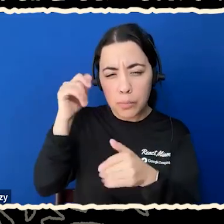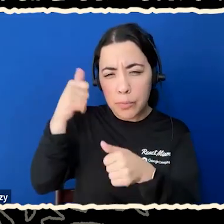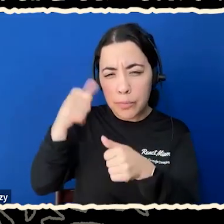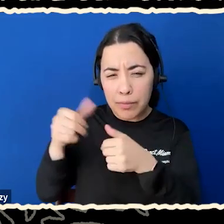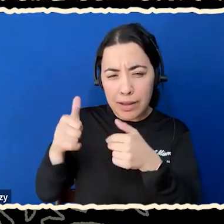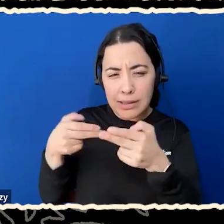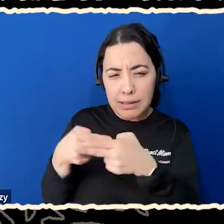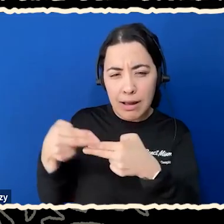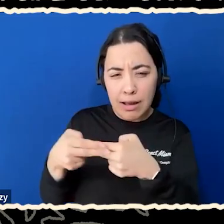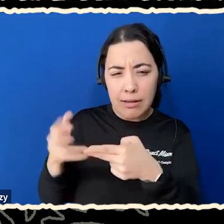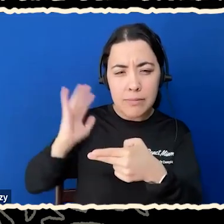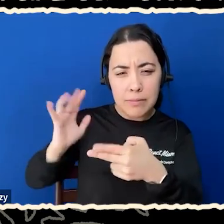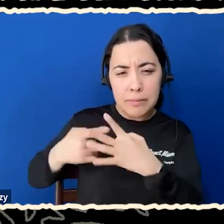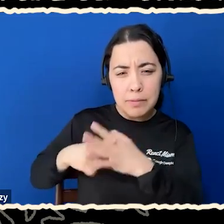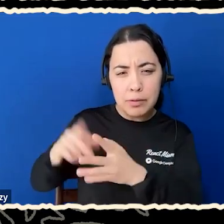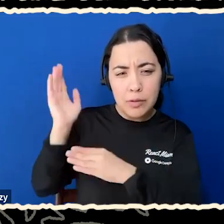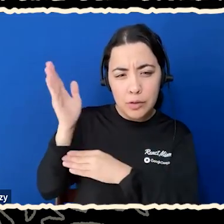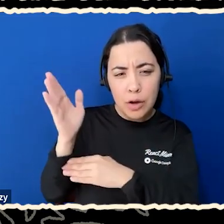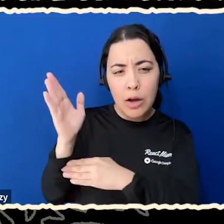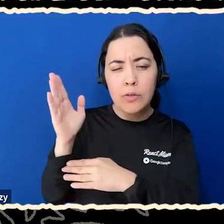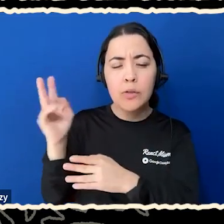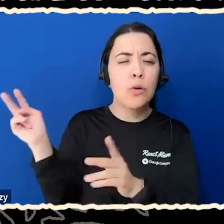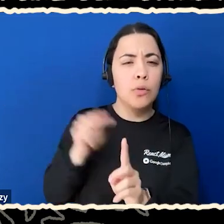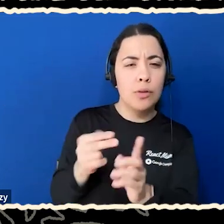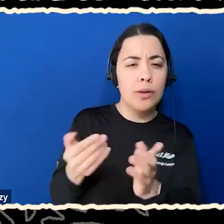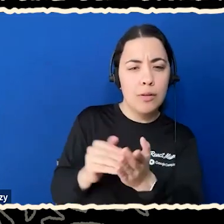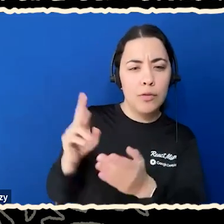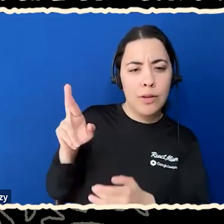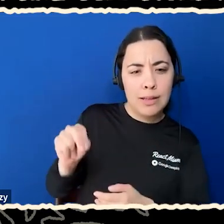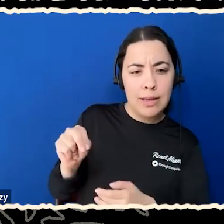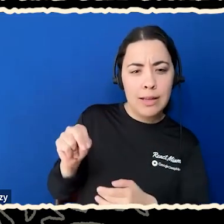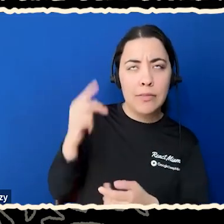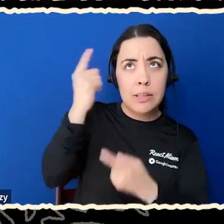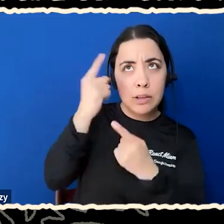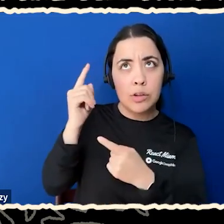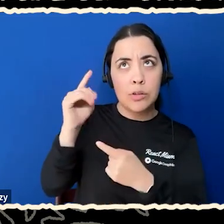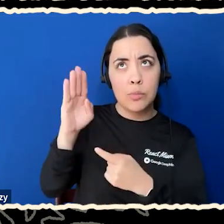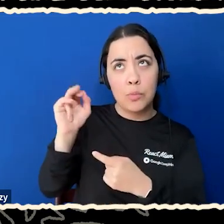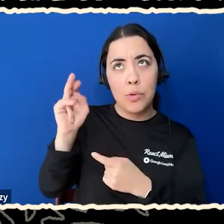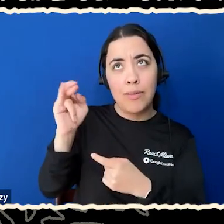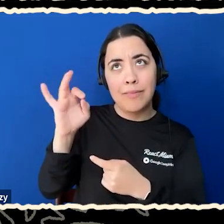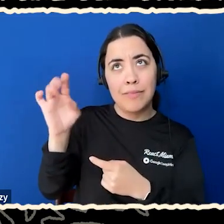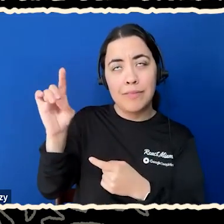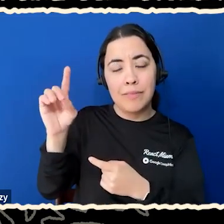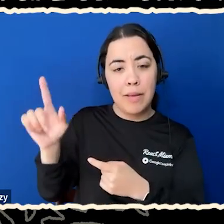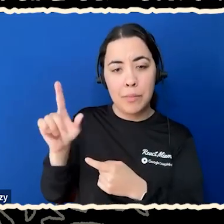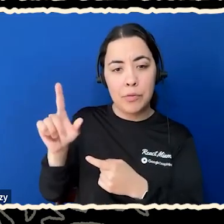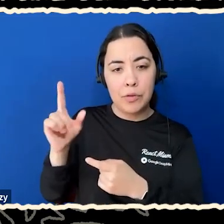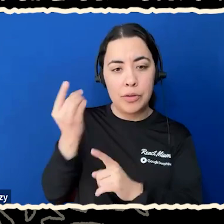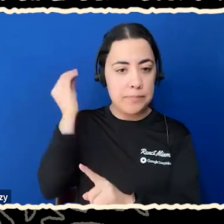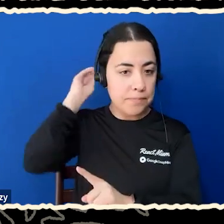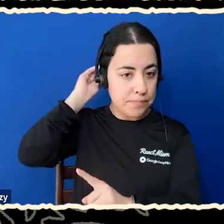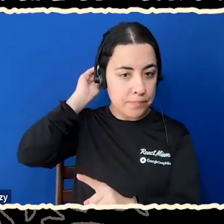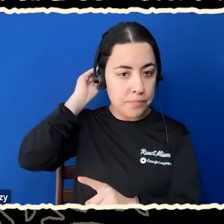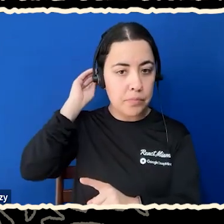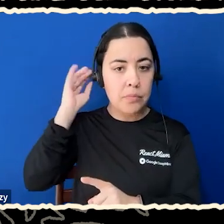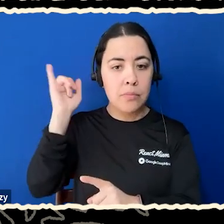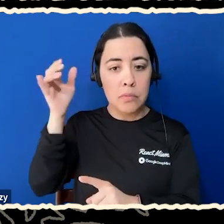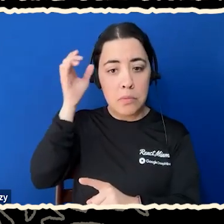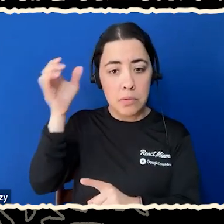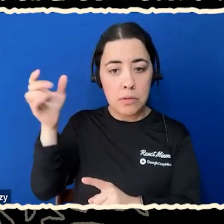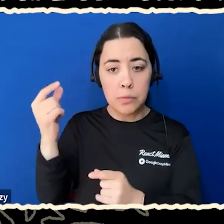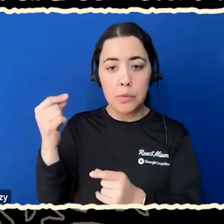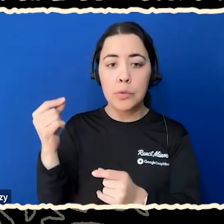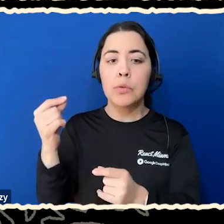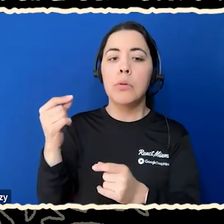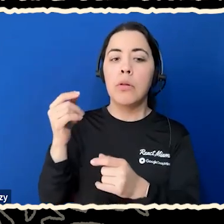the conceptually changing thing is to the left, because the packaging is automated by npx Brownfield, which you can invoke either to